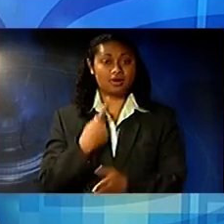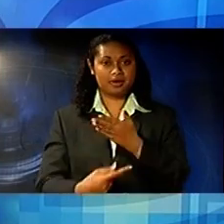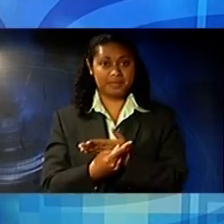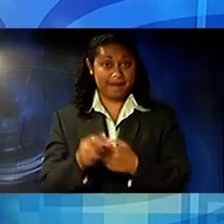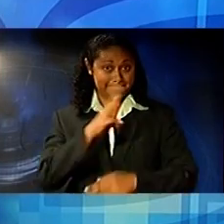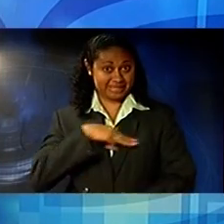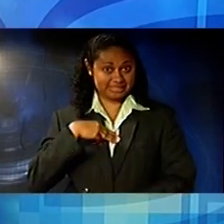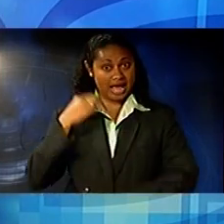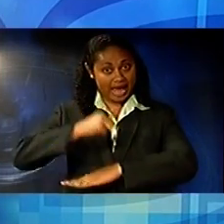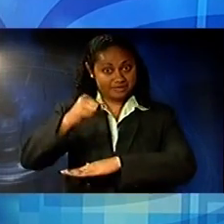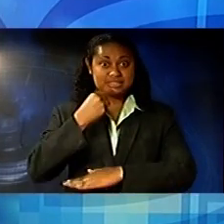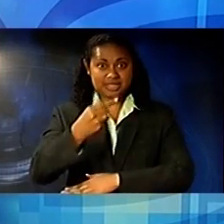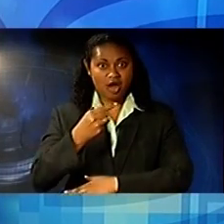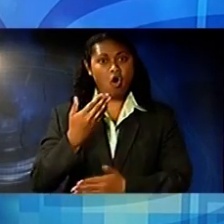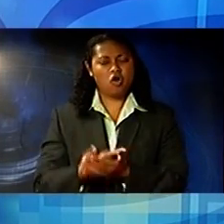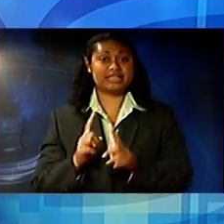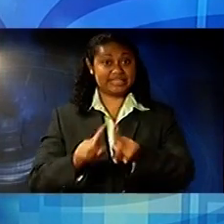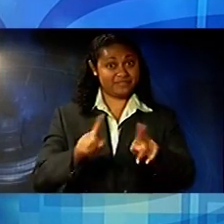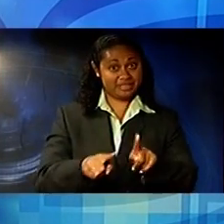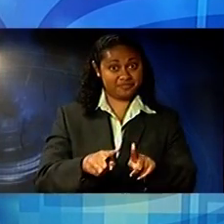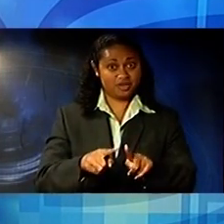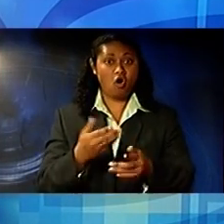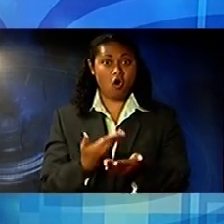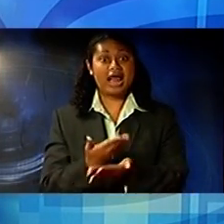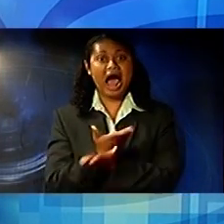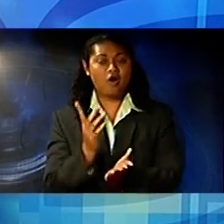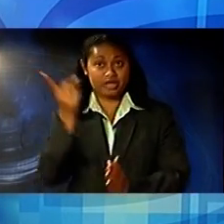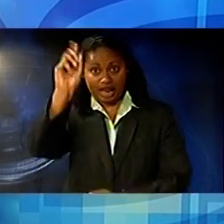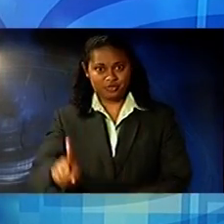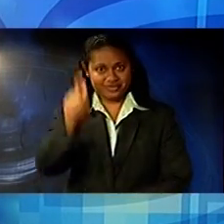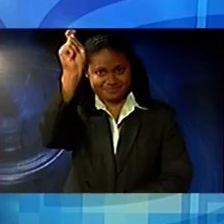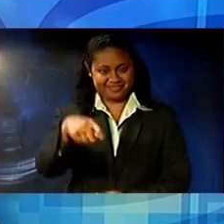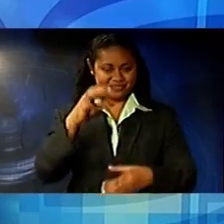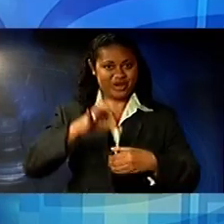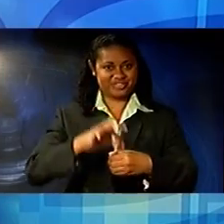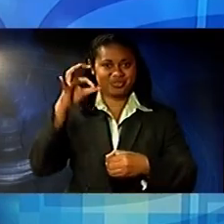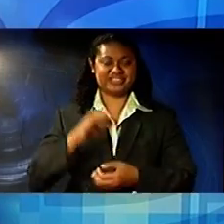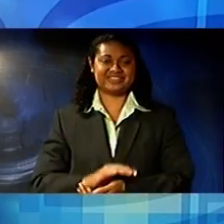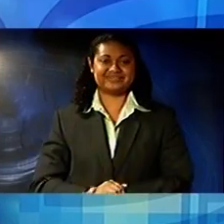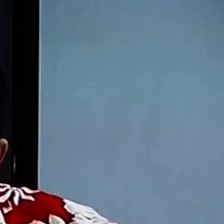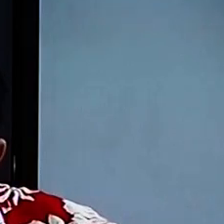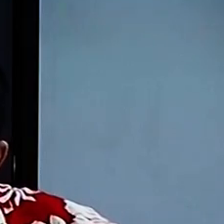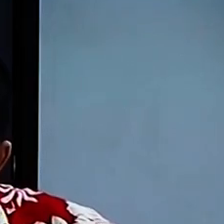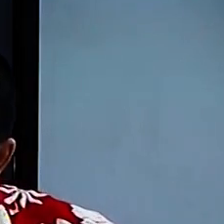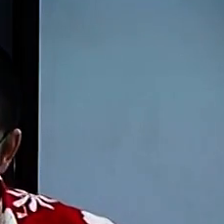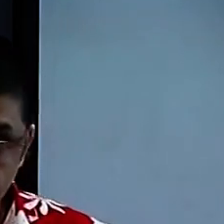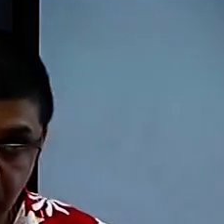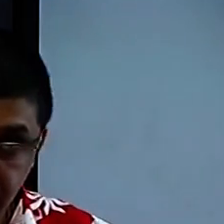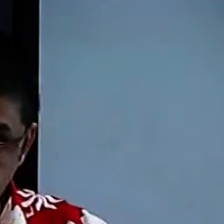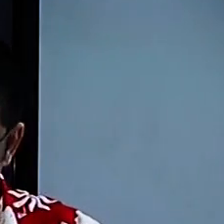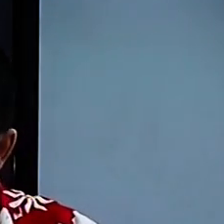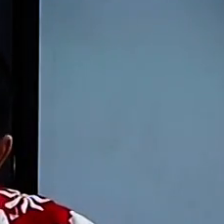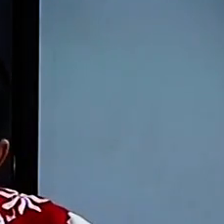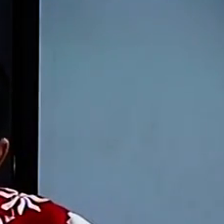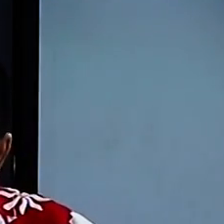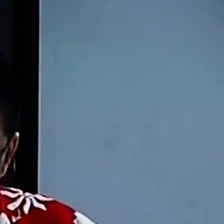the advertising of the expression of interest for facilitation of the electronic voter registration. The Minister was